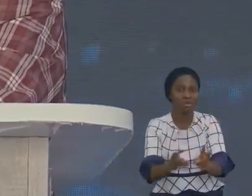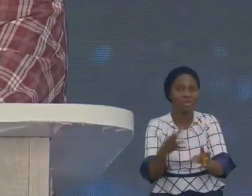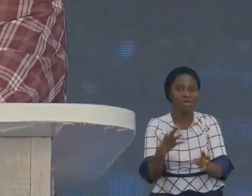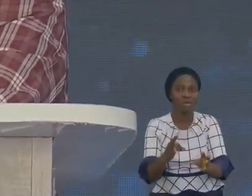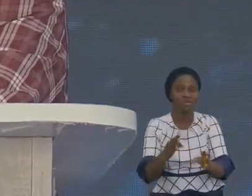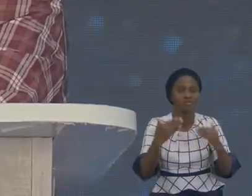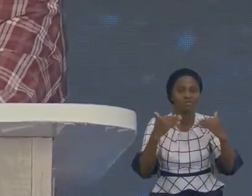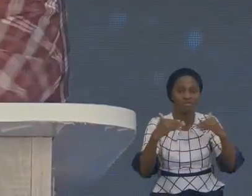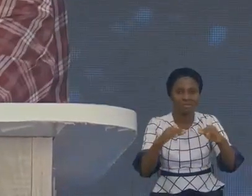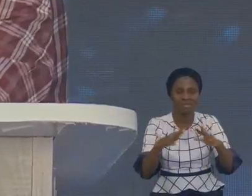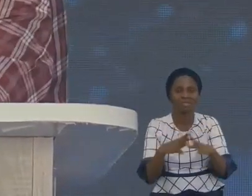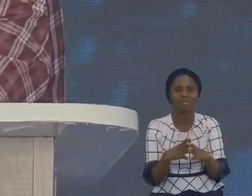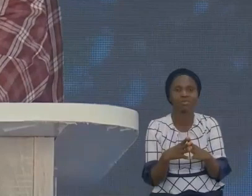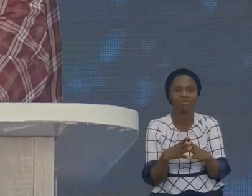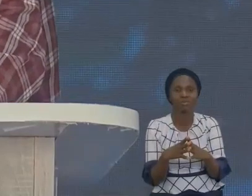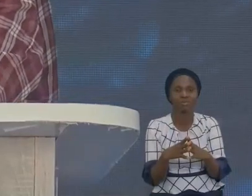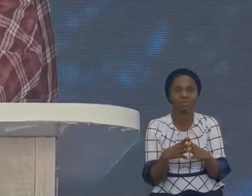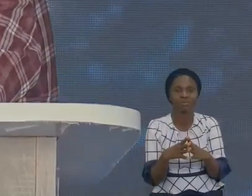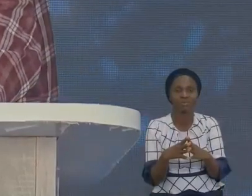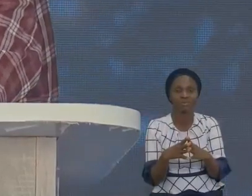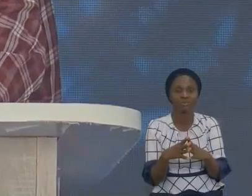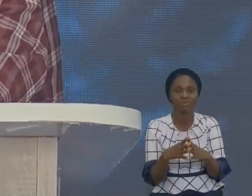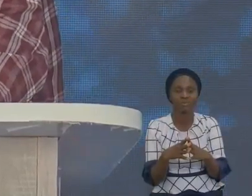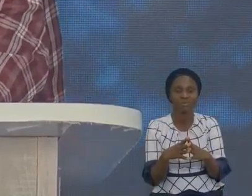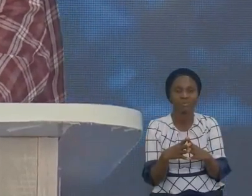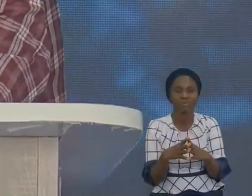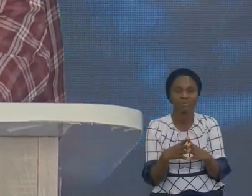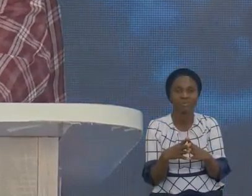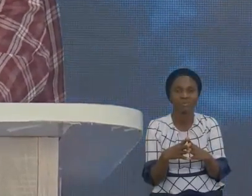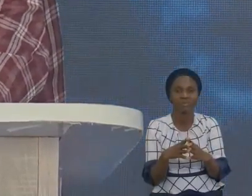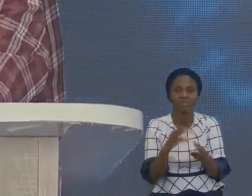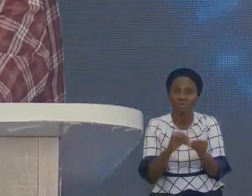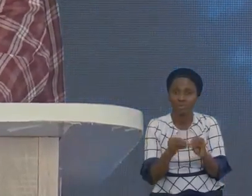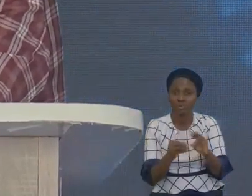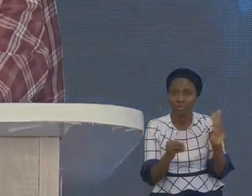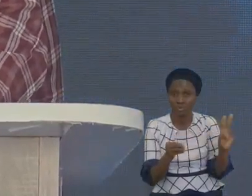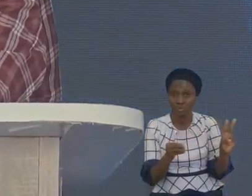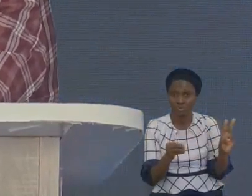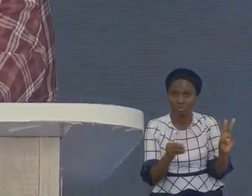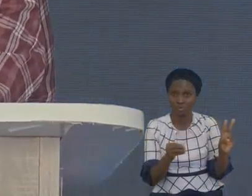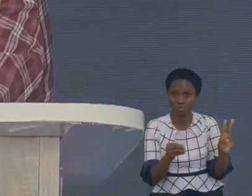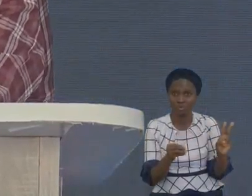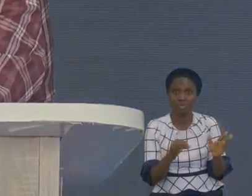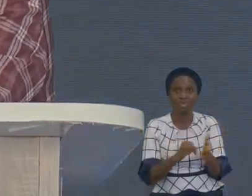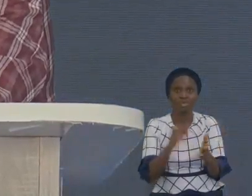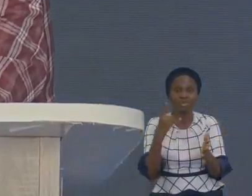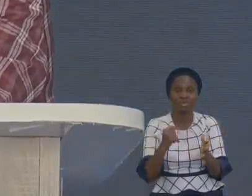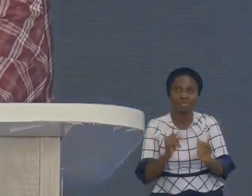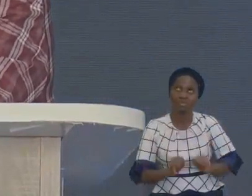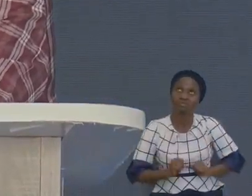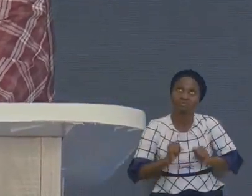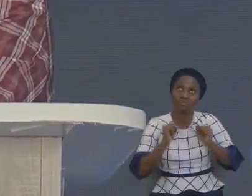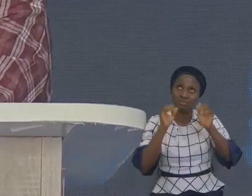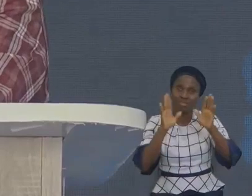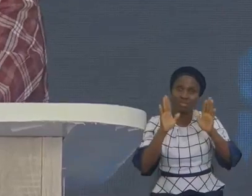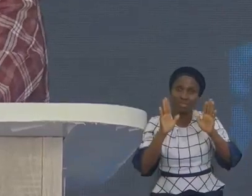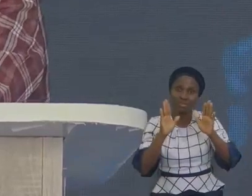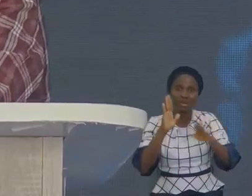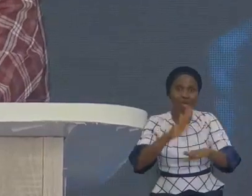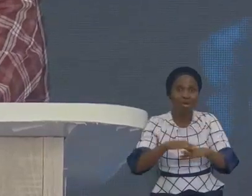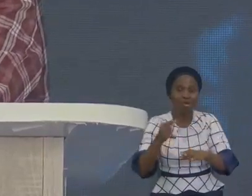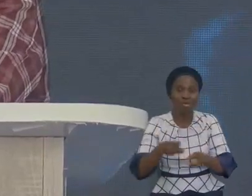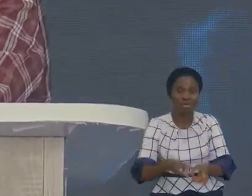Number two is the dedication on the highway of life's